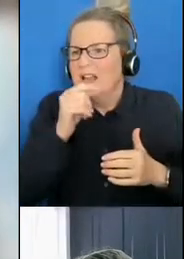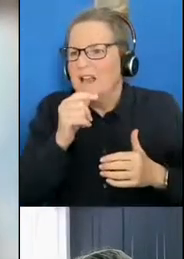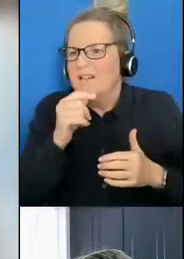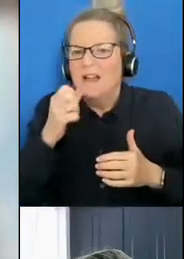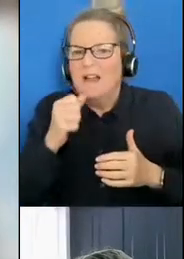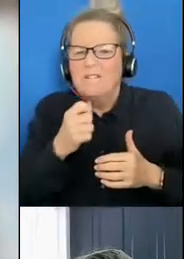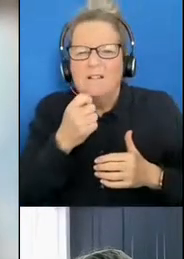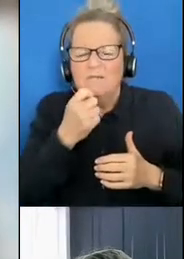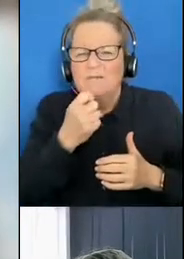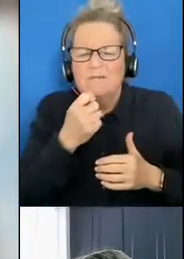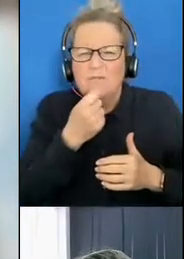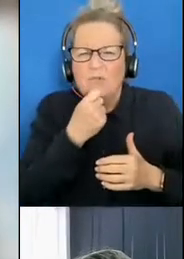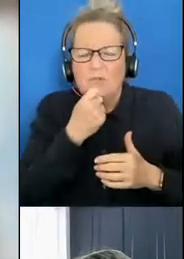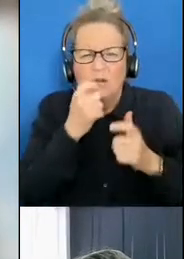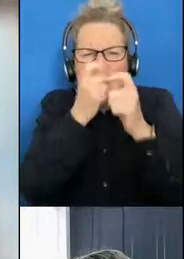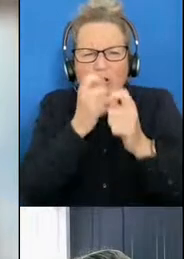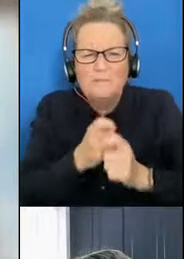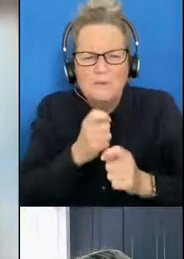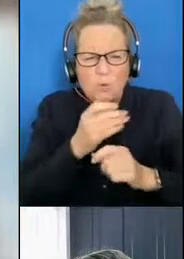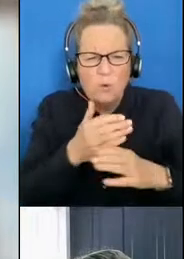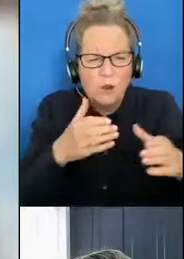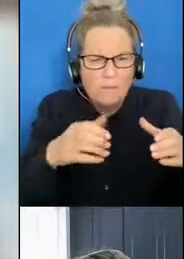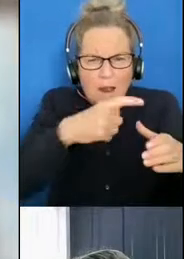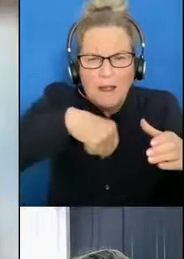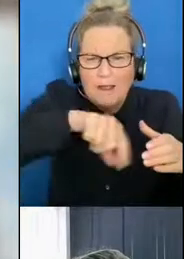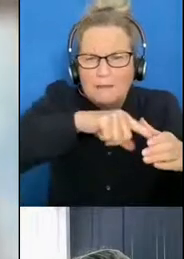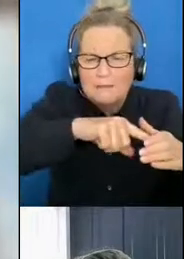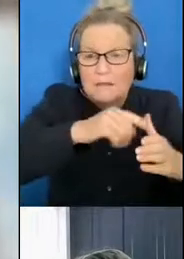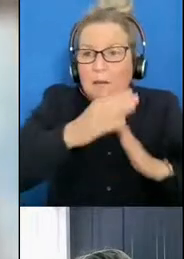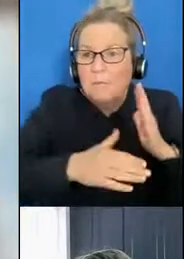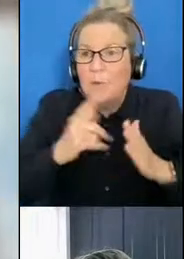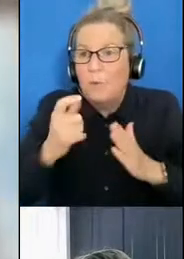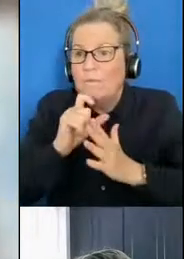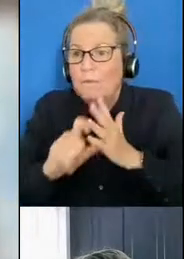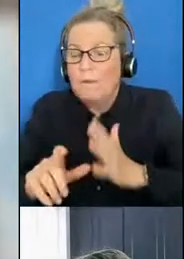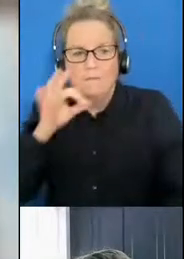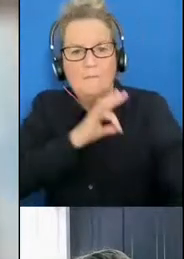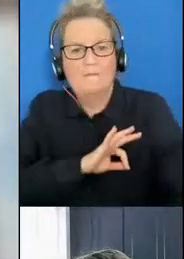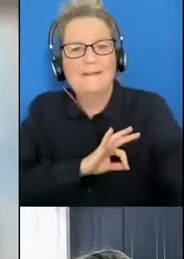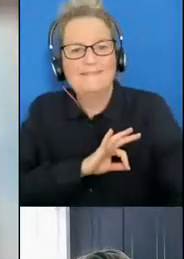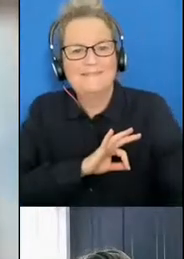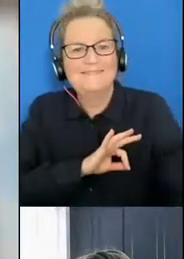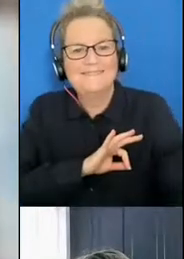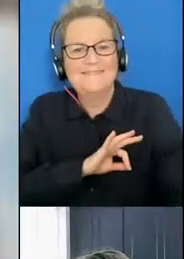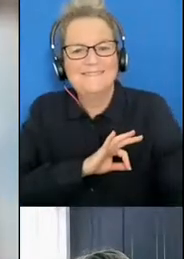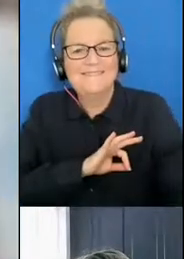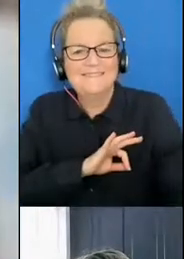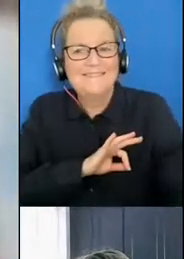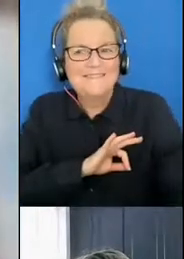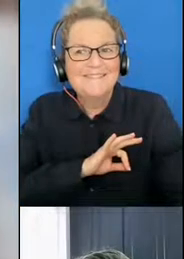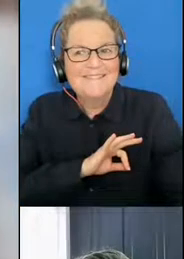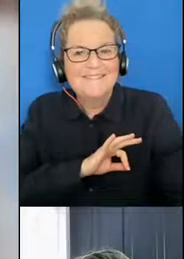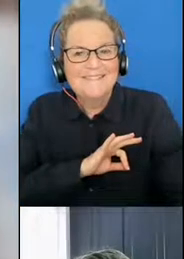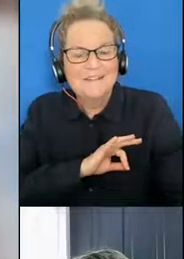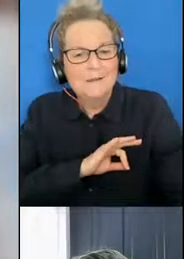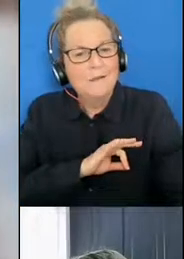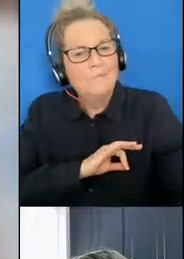workplace, people with disability can benefit from, and not just work in